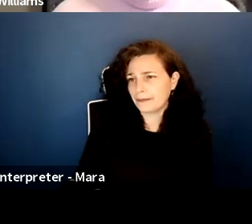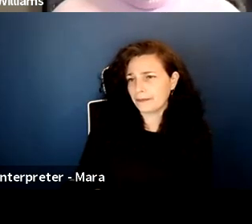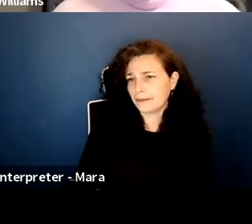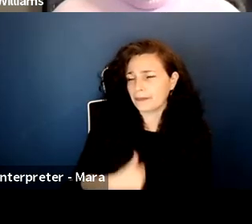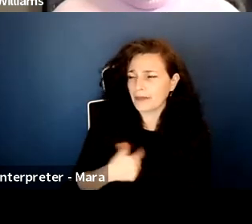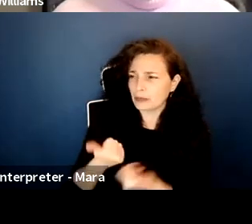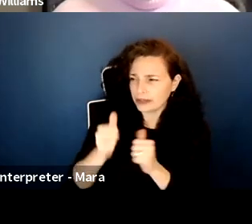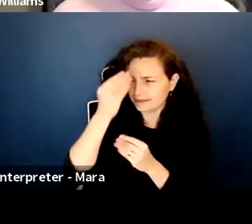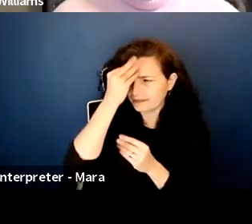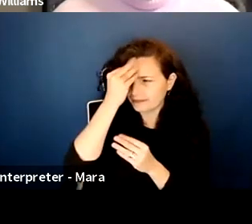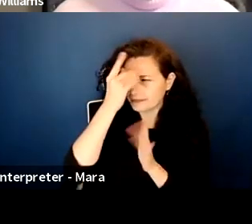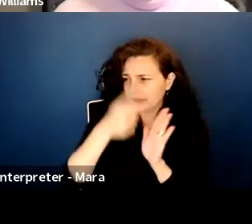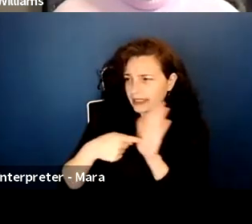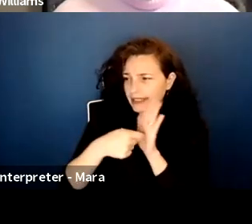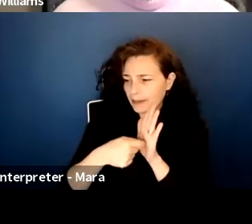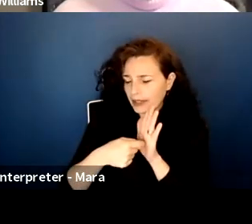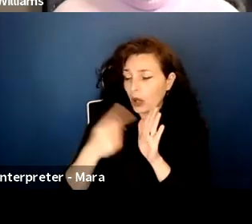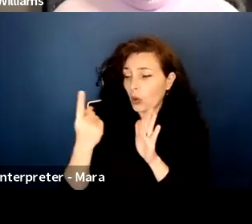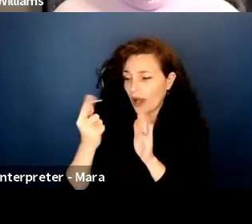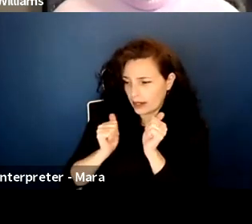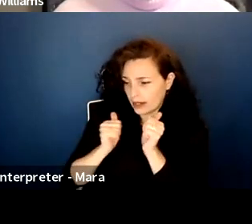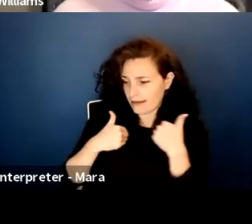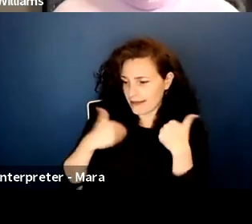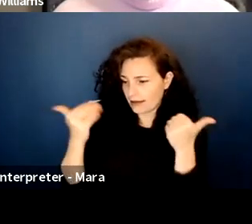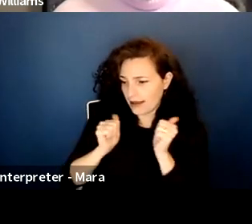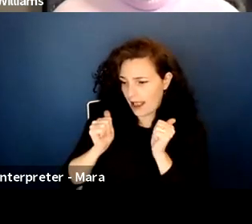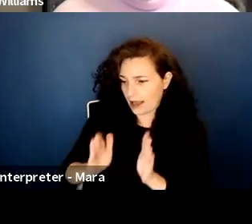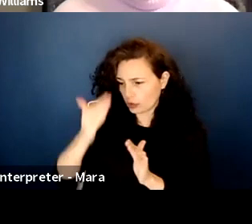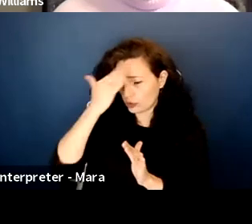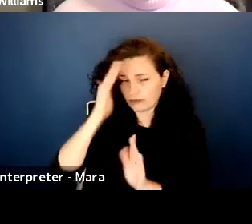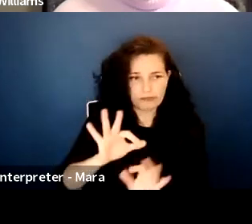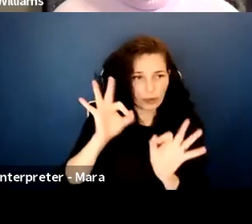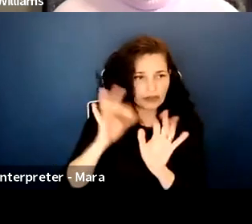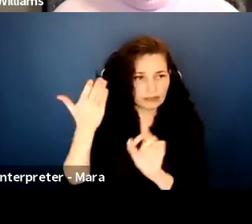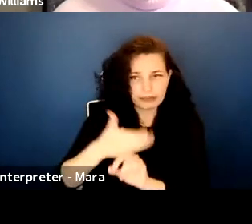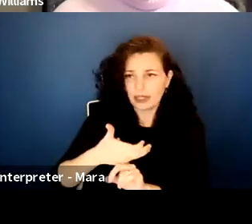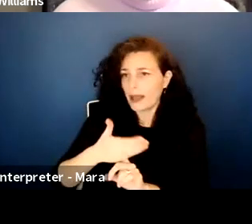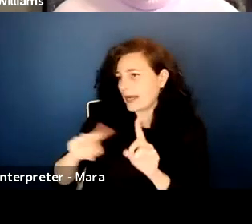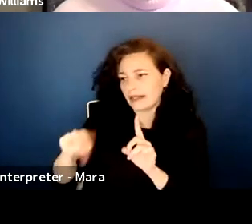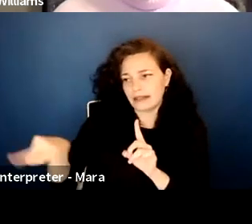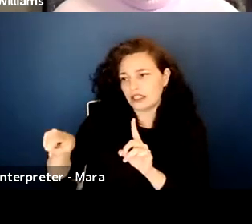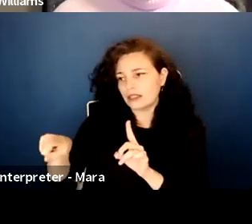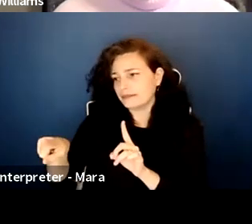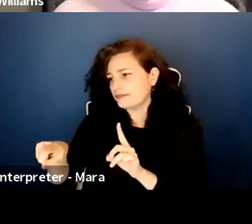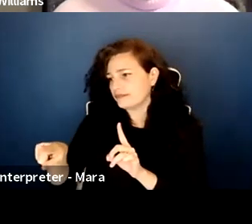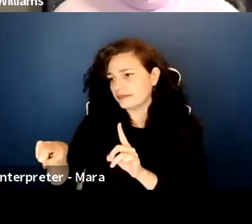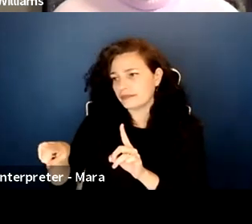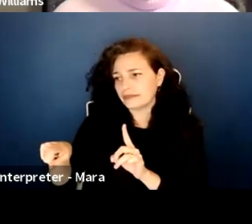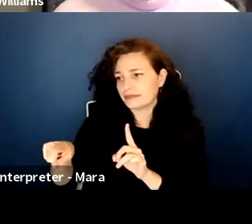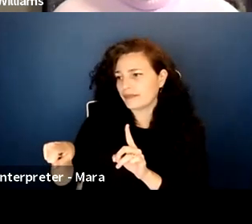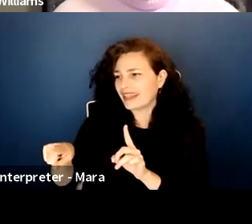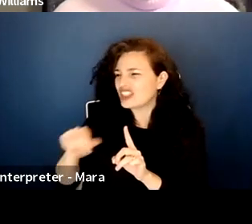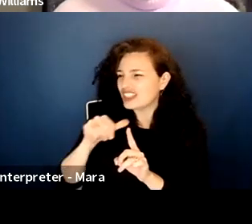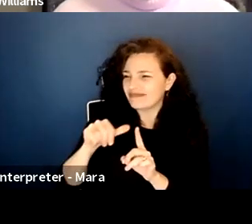I'm trying to think of an example where we had a young actor that we simply knew was perfect and he was like not getting it or she was not feeling it, but